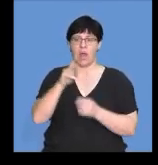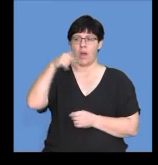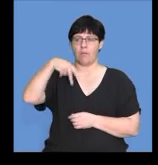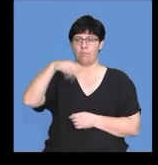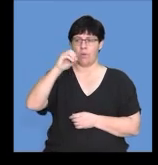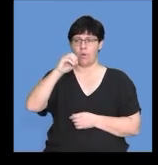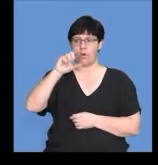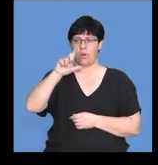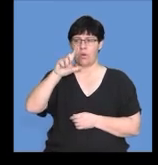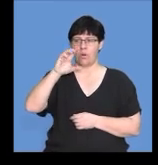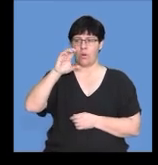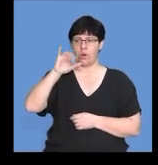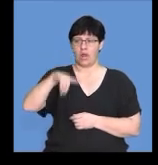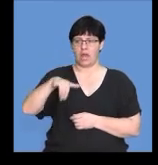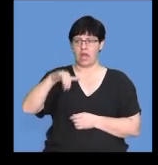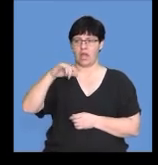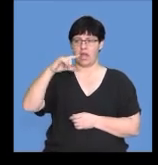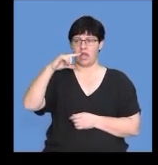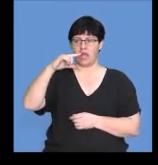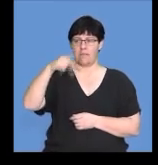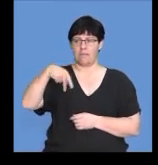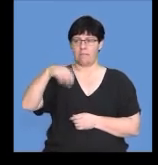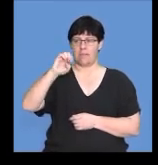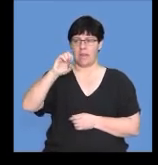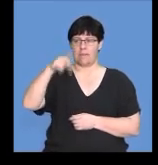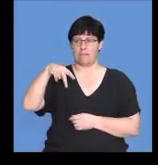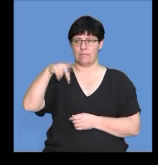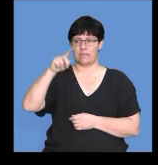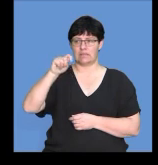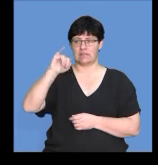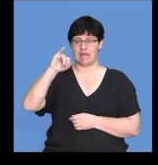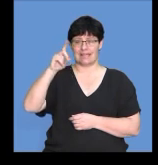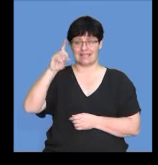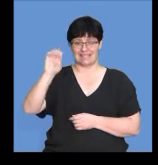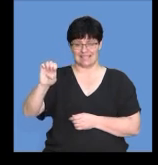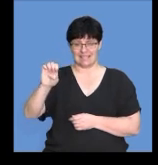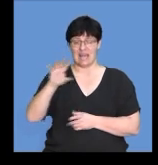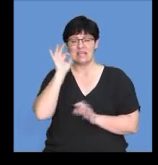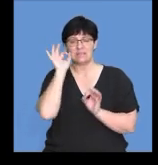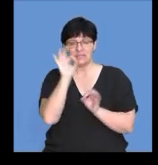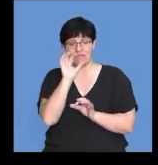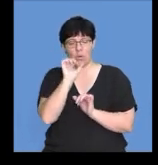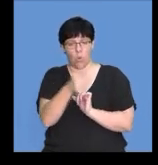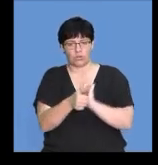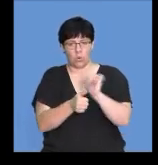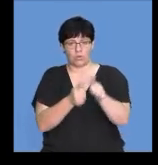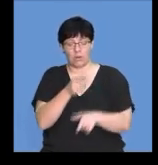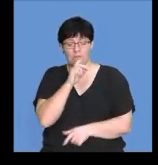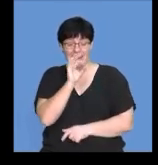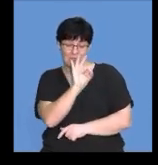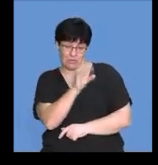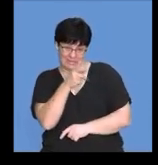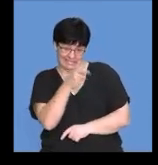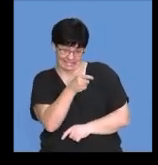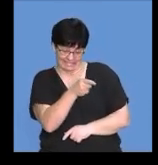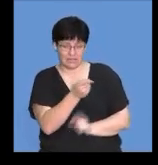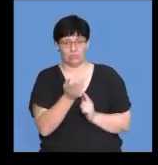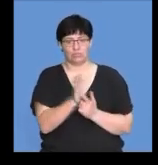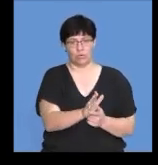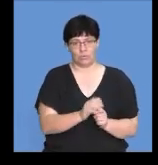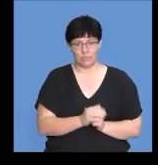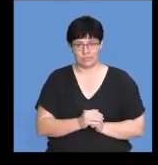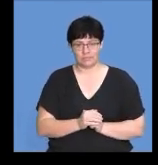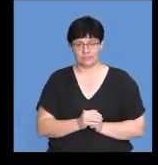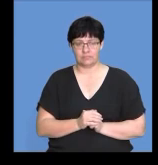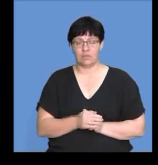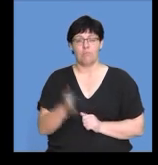amino acids held together in a specific order, and that is essentially what number 3 is pointing to. We know